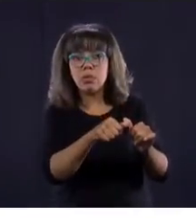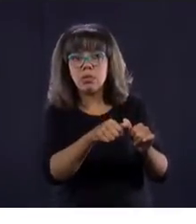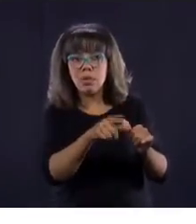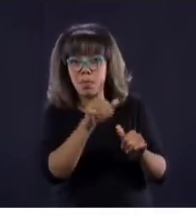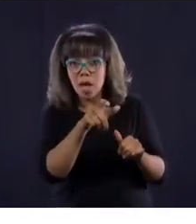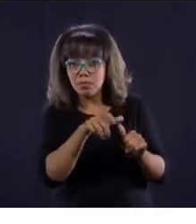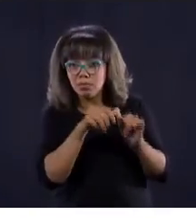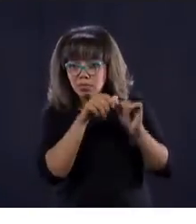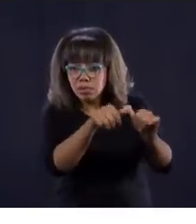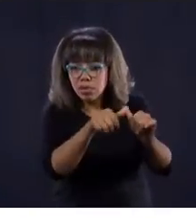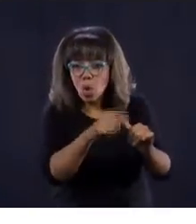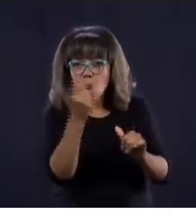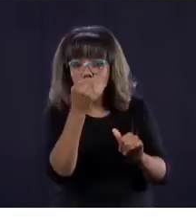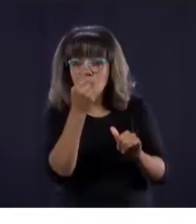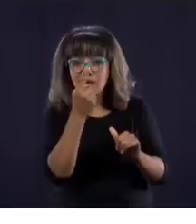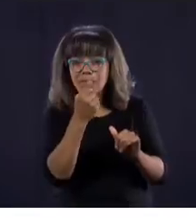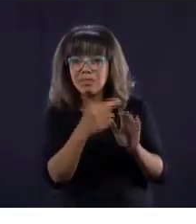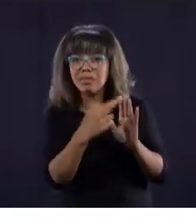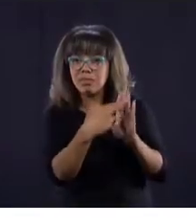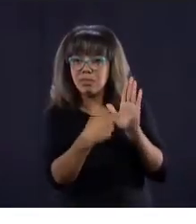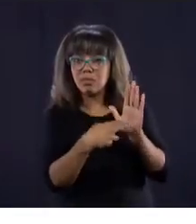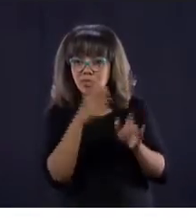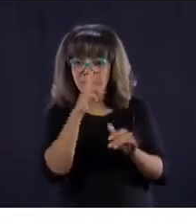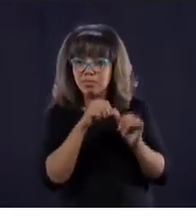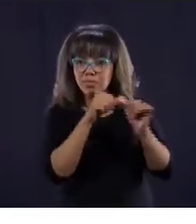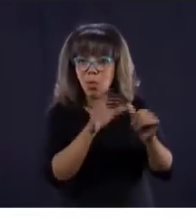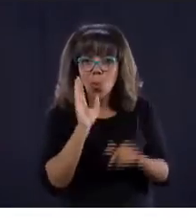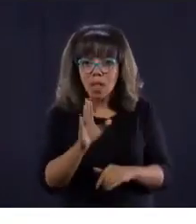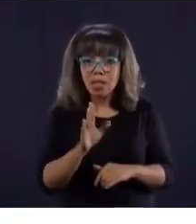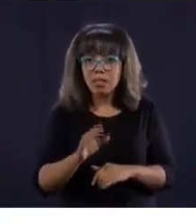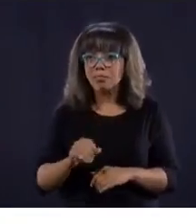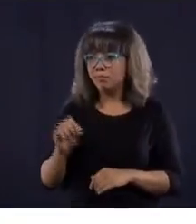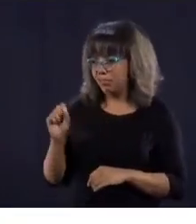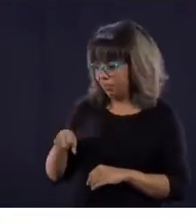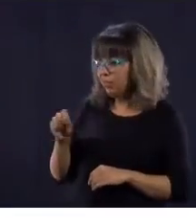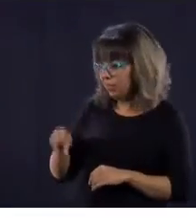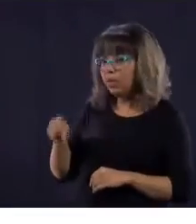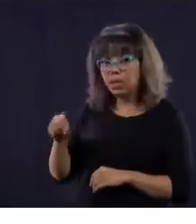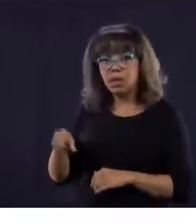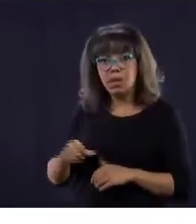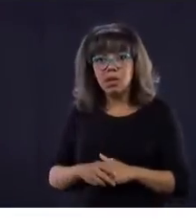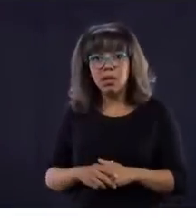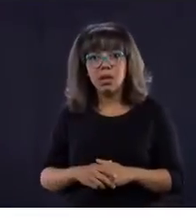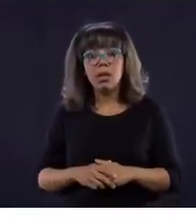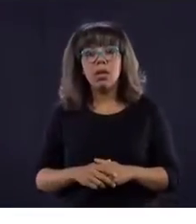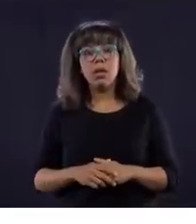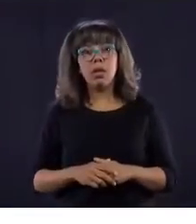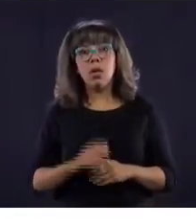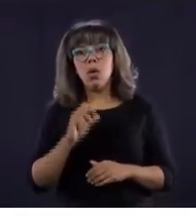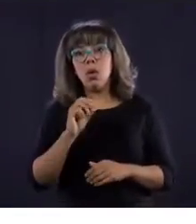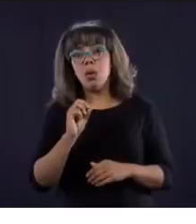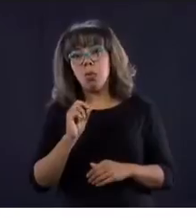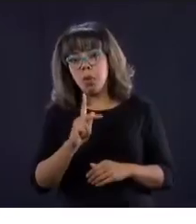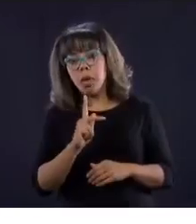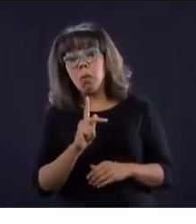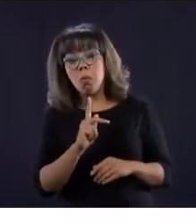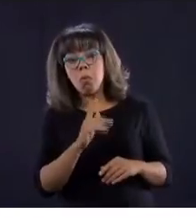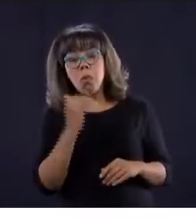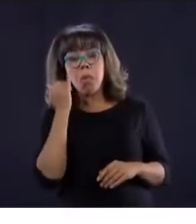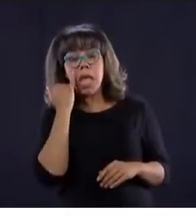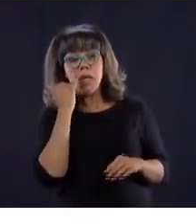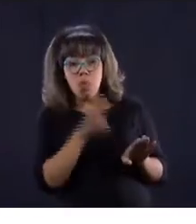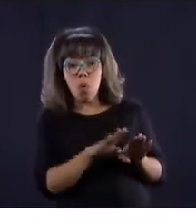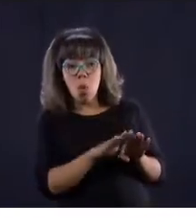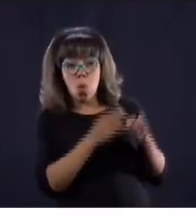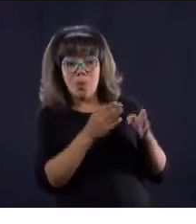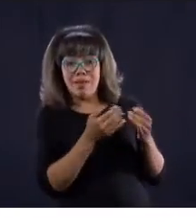in the world do it because some people find it hard to find masks. But there's going to be – there is a lot